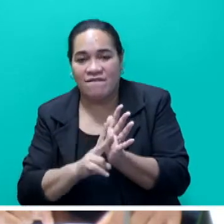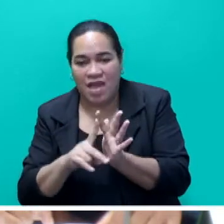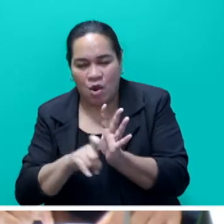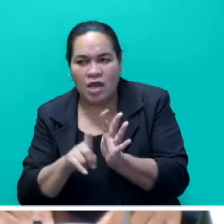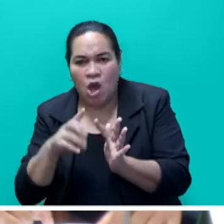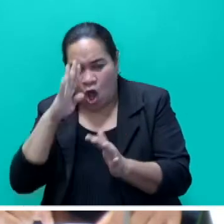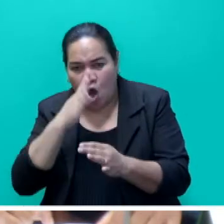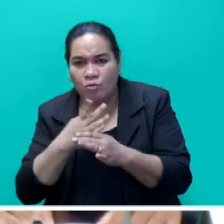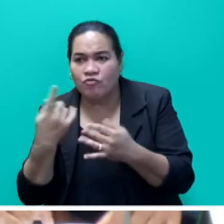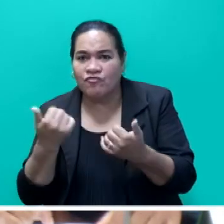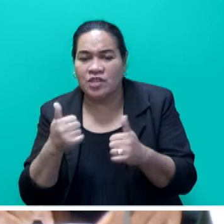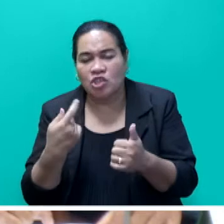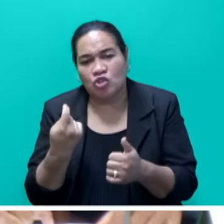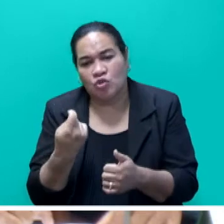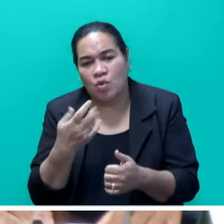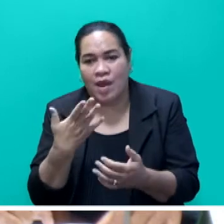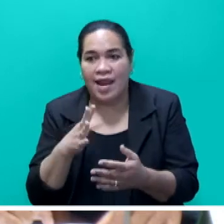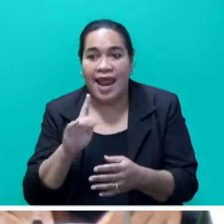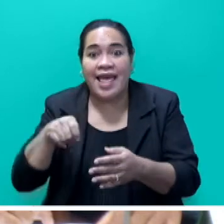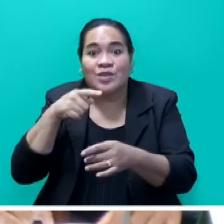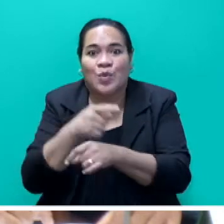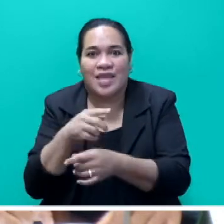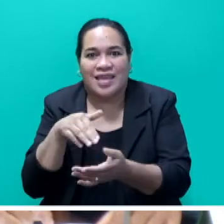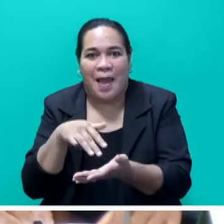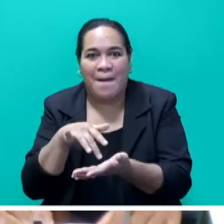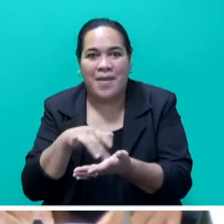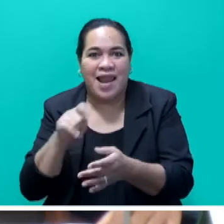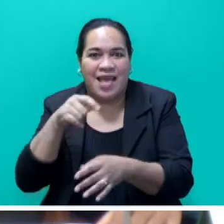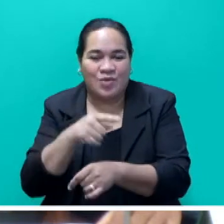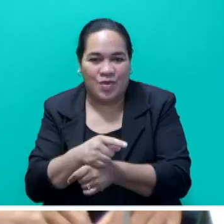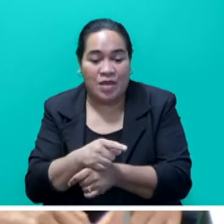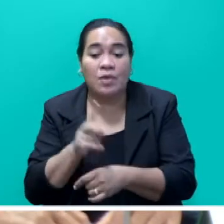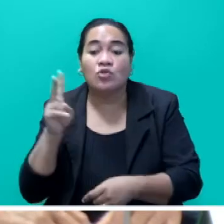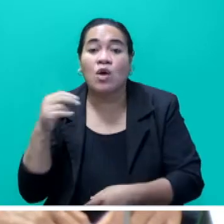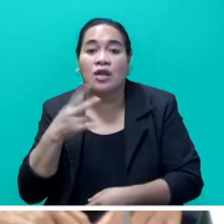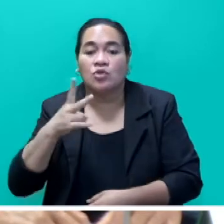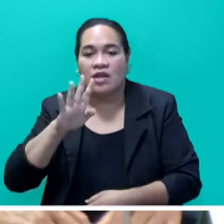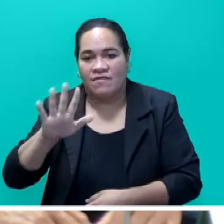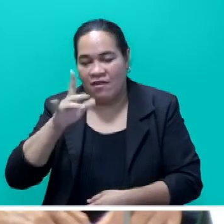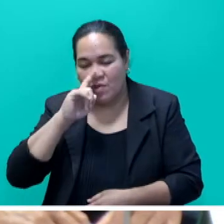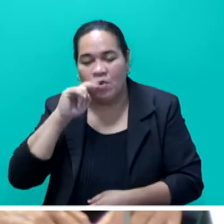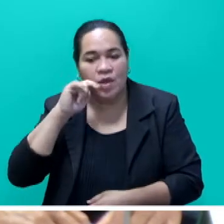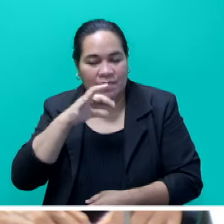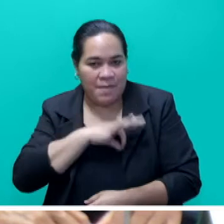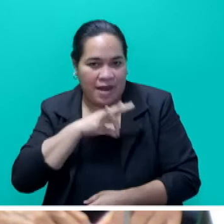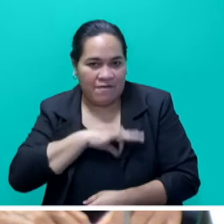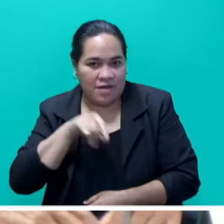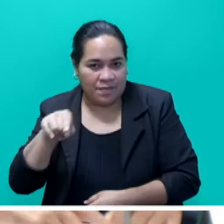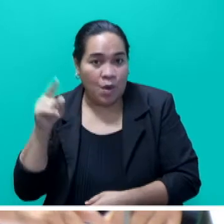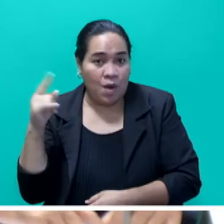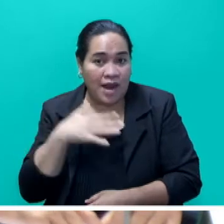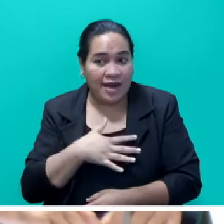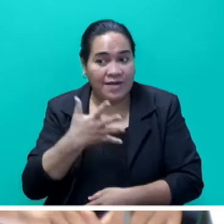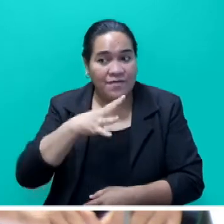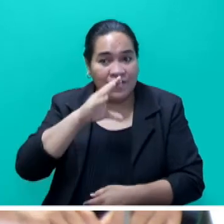by maybe middle of next week or so, where 225 individuals will benefit. 150